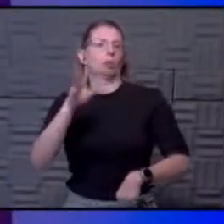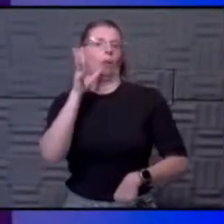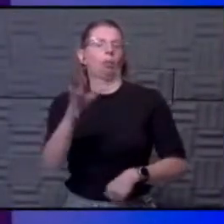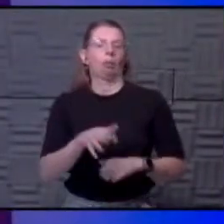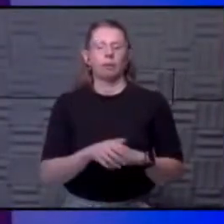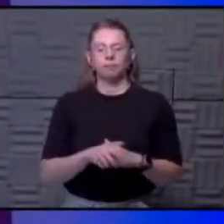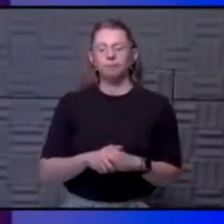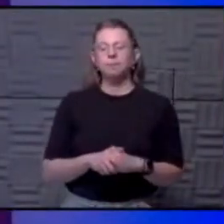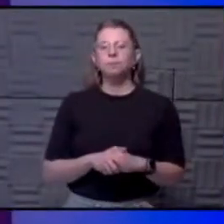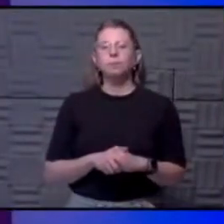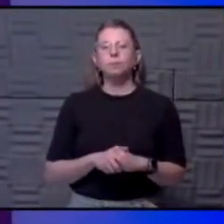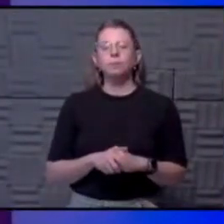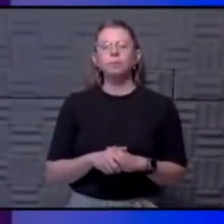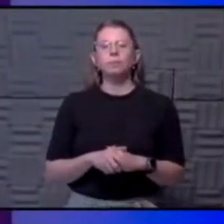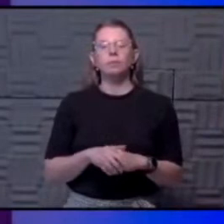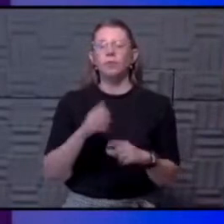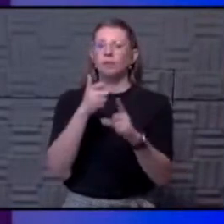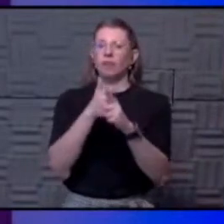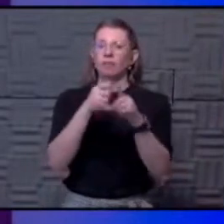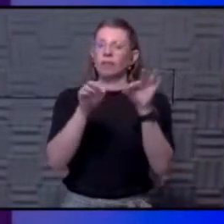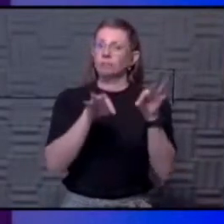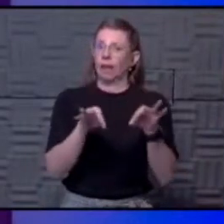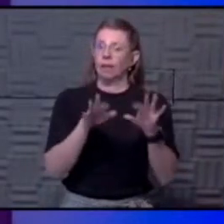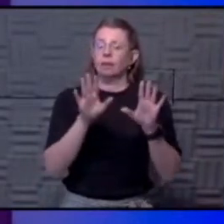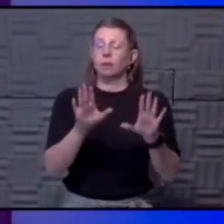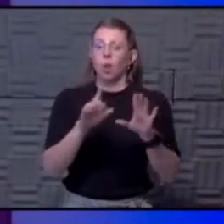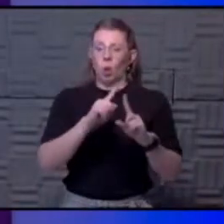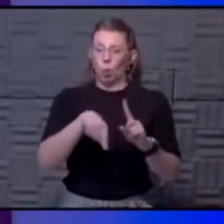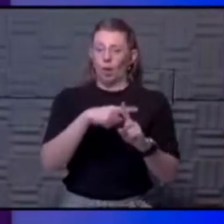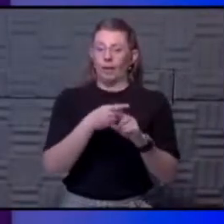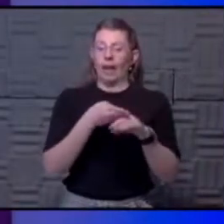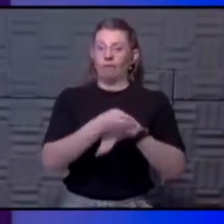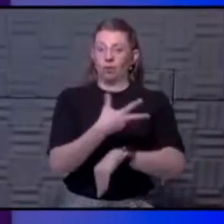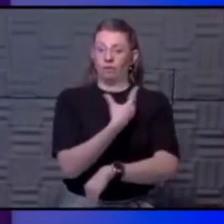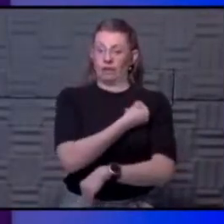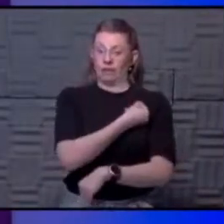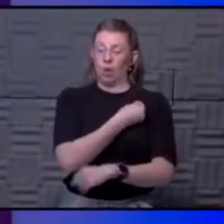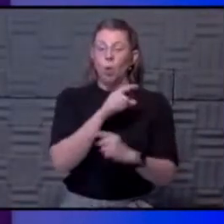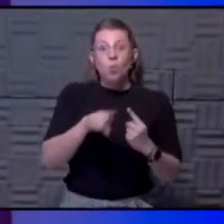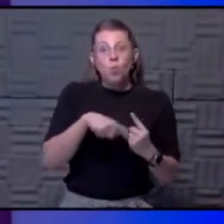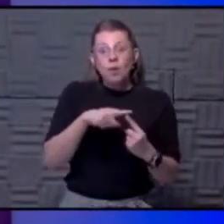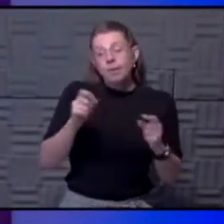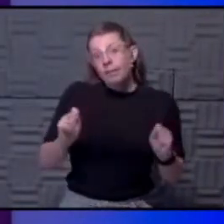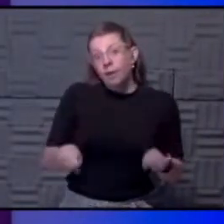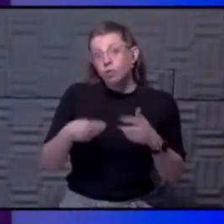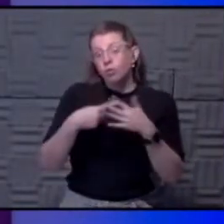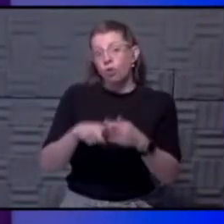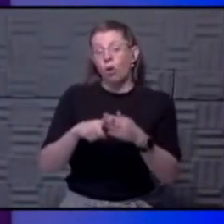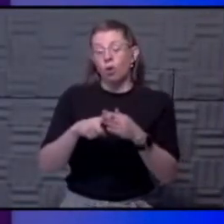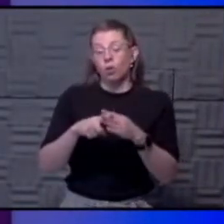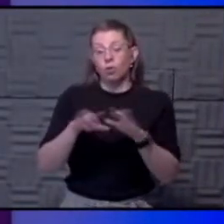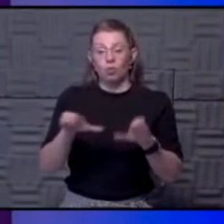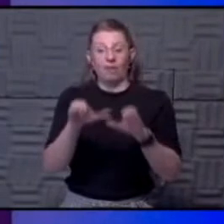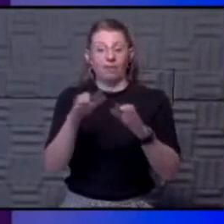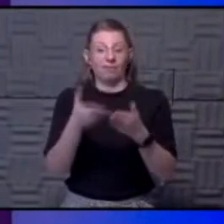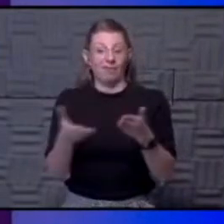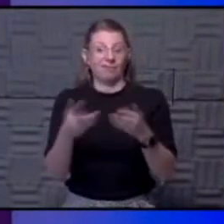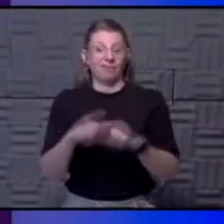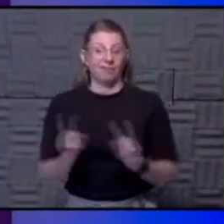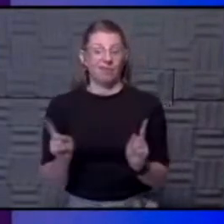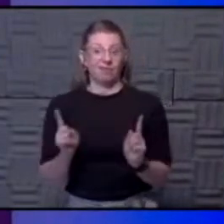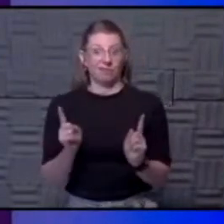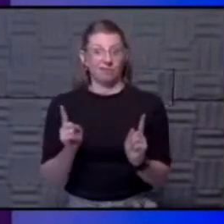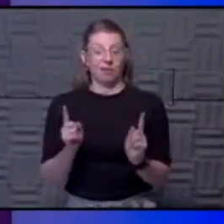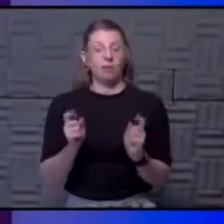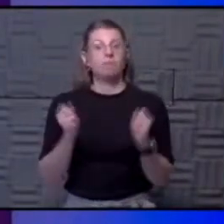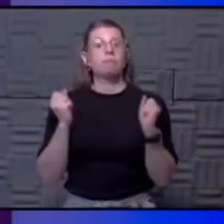so when you sort of talk about this, right, when can you, after a vaccination, when can you start doing things different? Well, there's going to be a lot